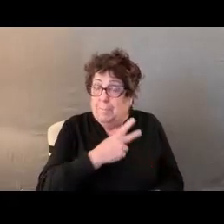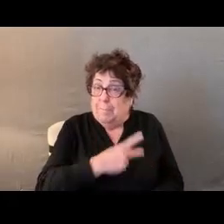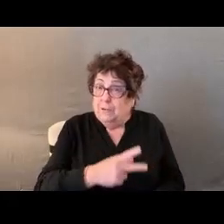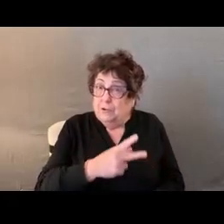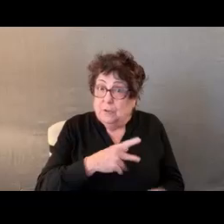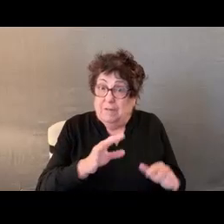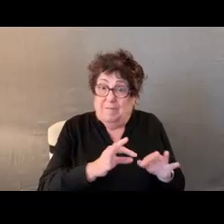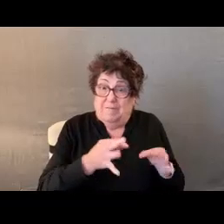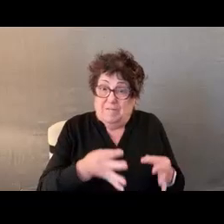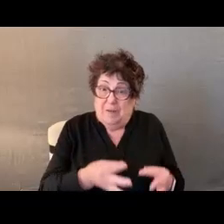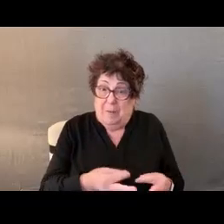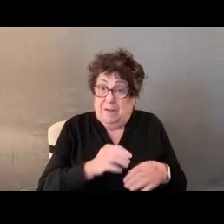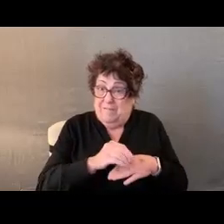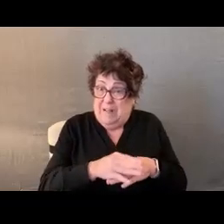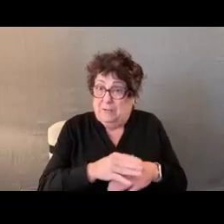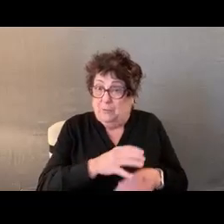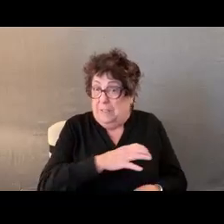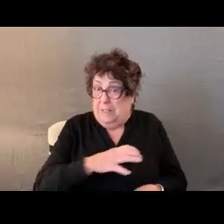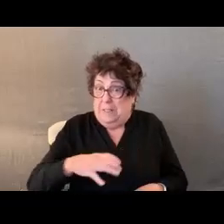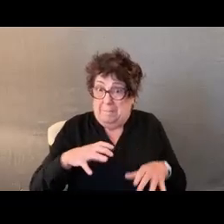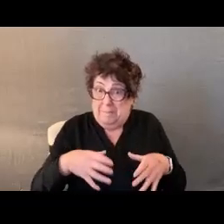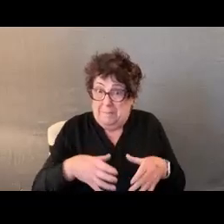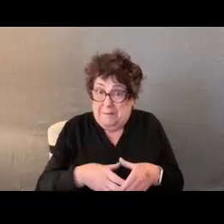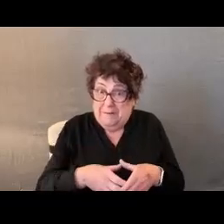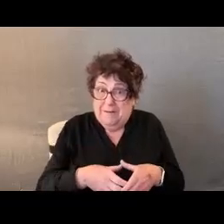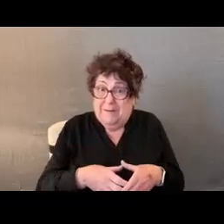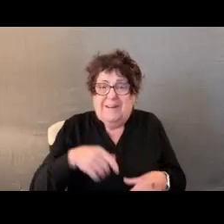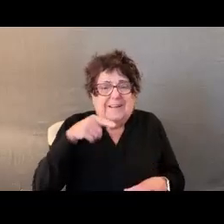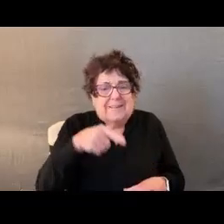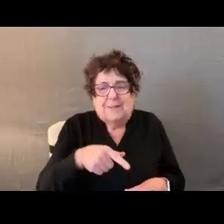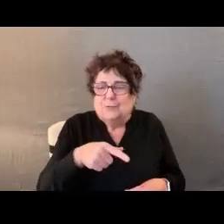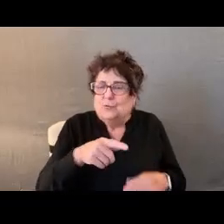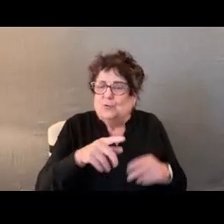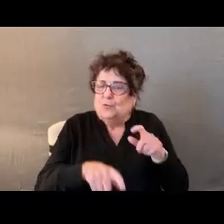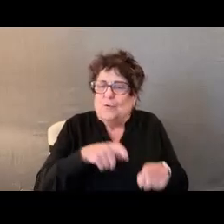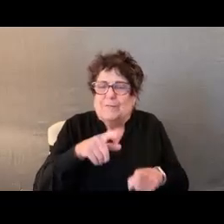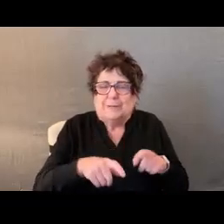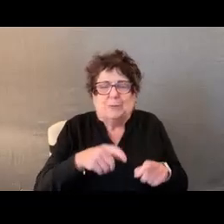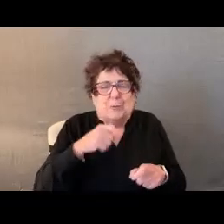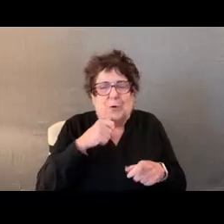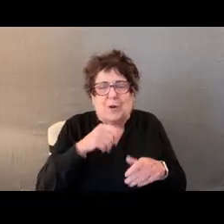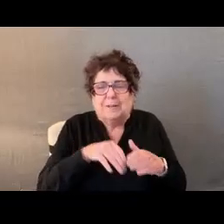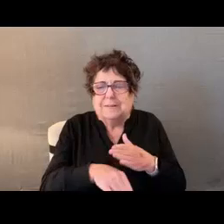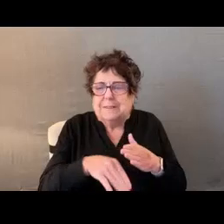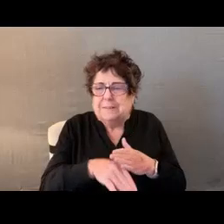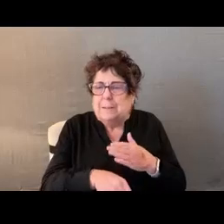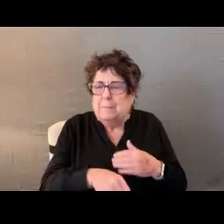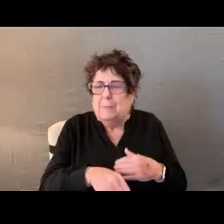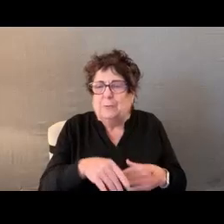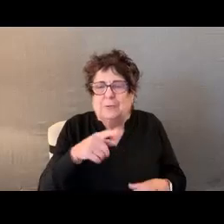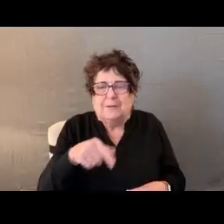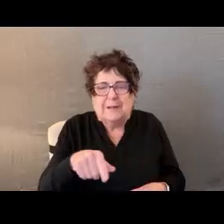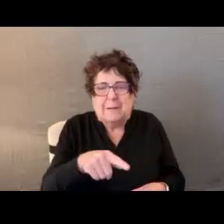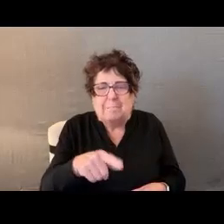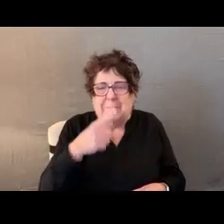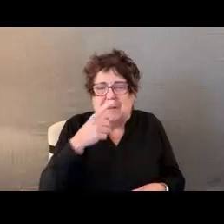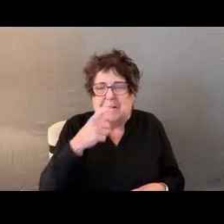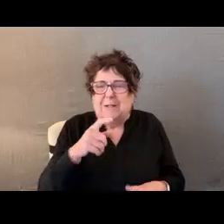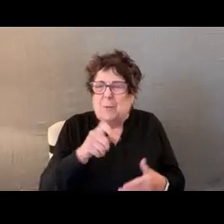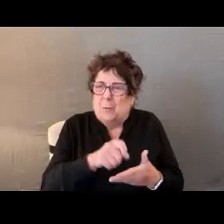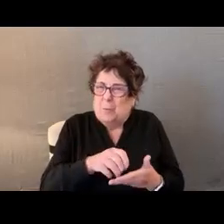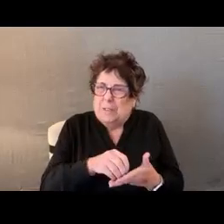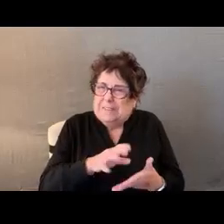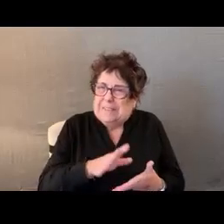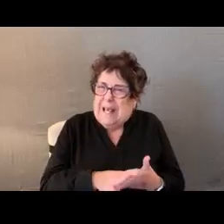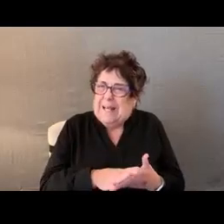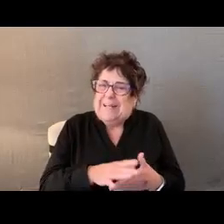not accessible to them because they were in written English again. So Press Ganey has come to the PFAC and received